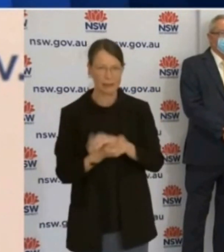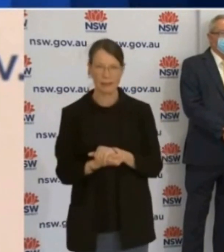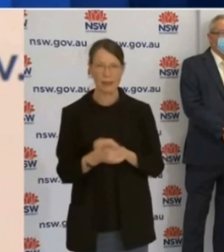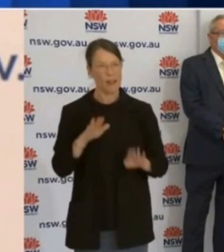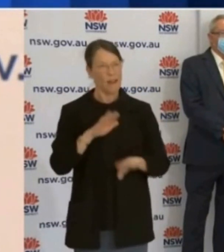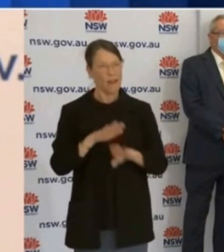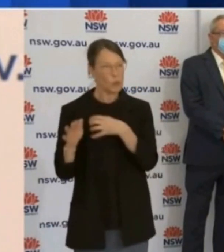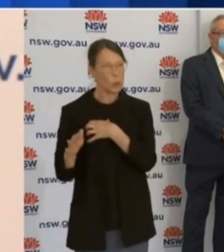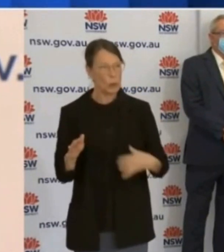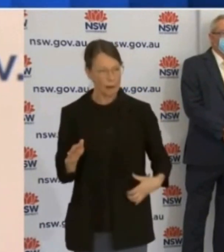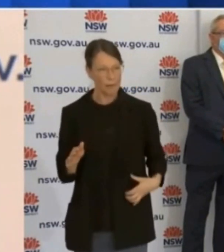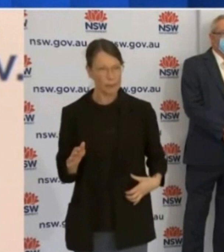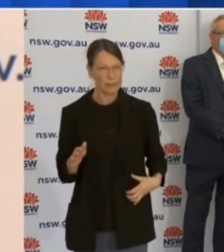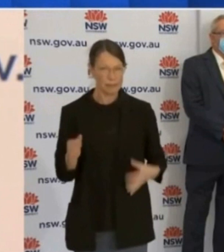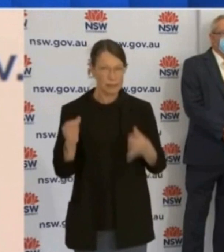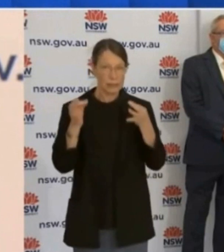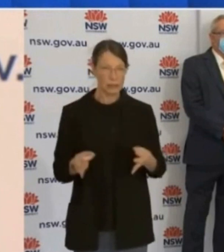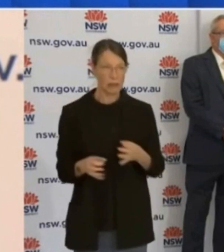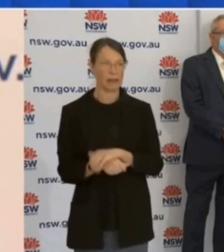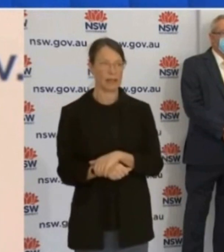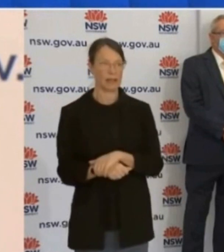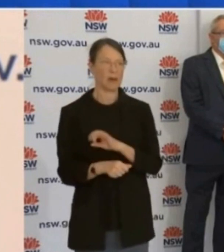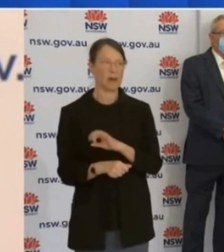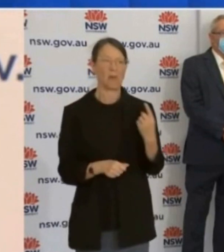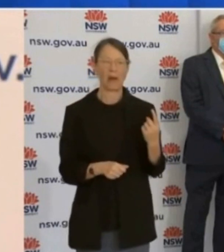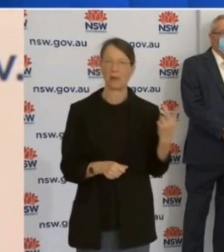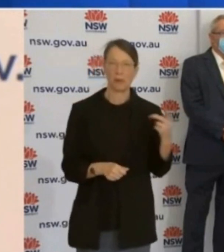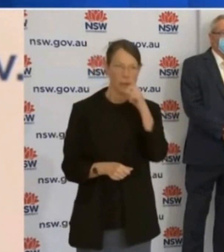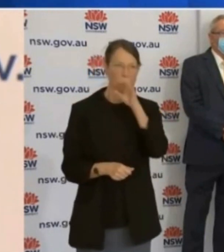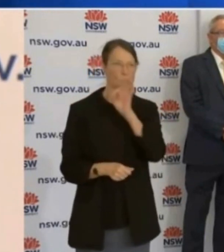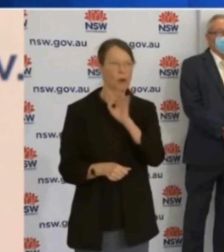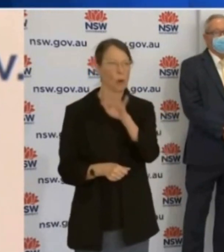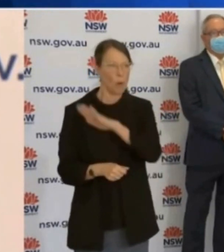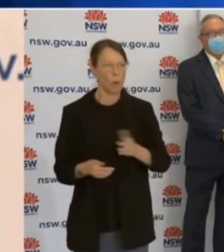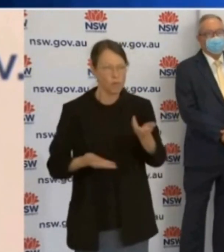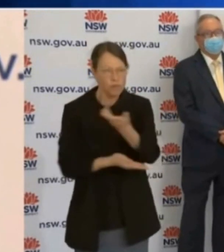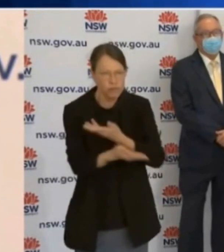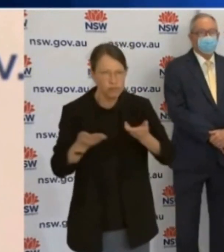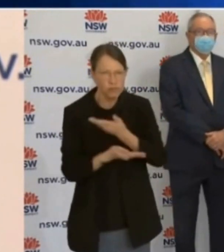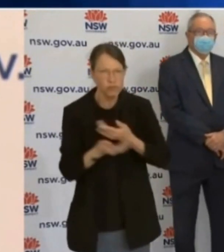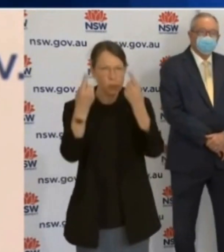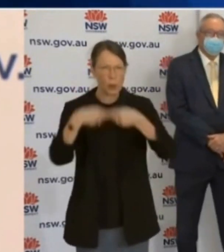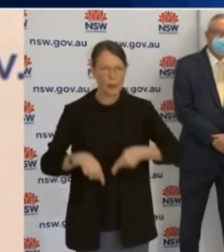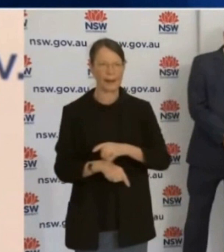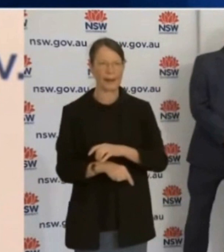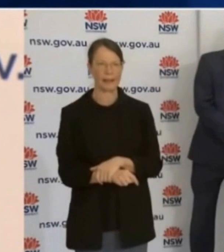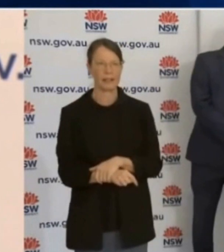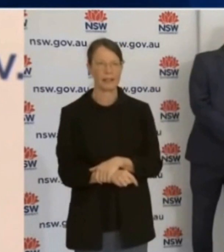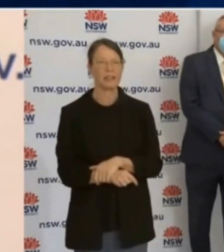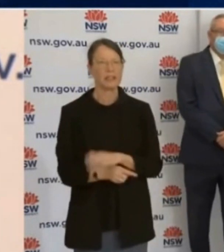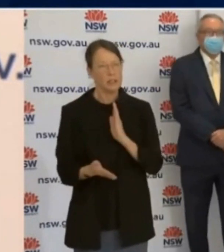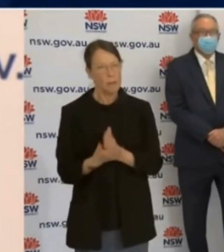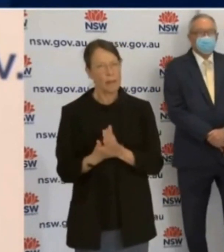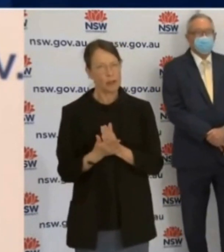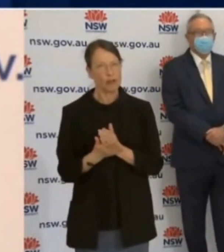approach, and the New South Wales people can be assured that we do take that literally. We make sure that all relevant steps are taken to make